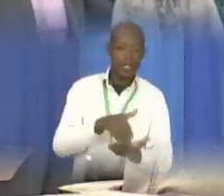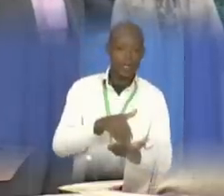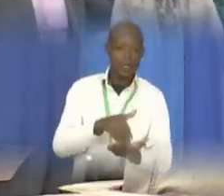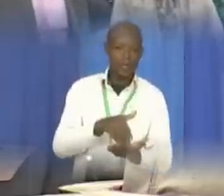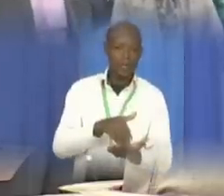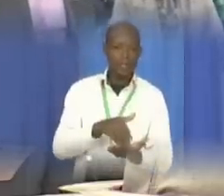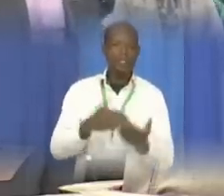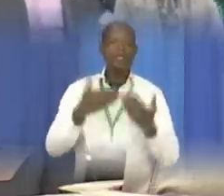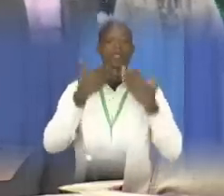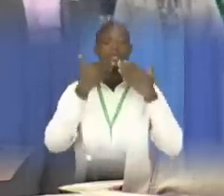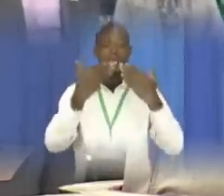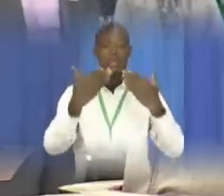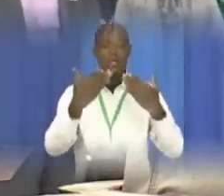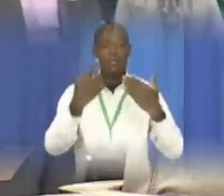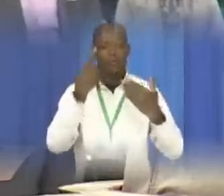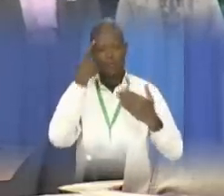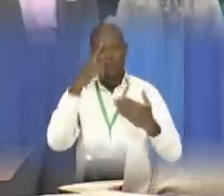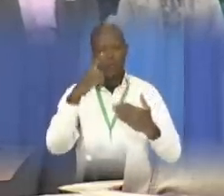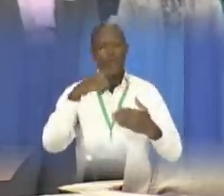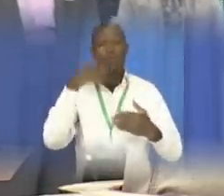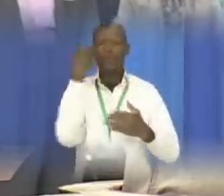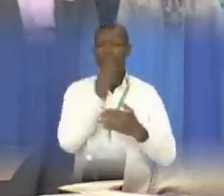Thank you for speaking to our future.